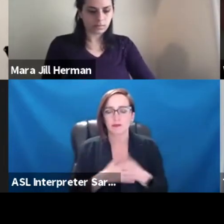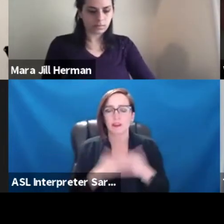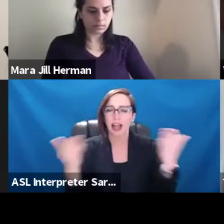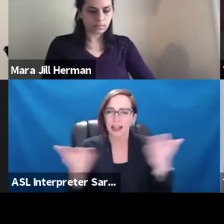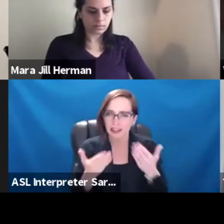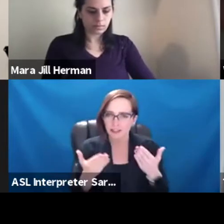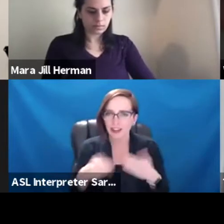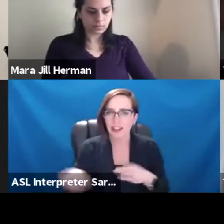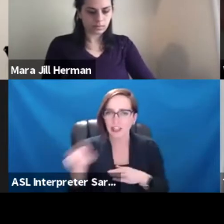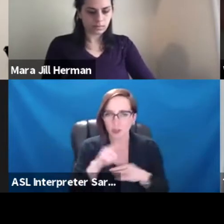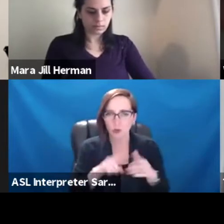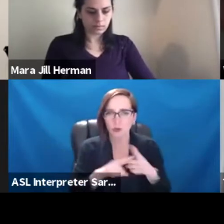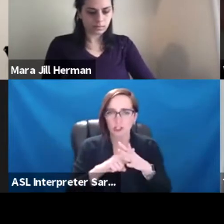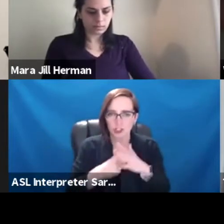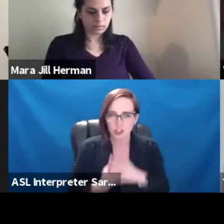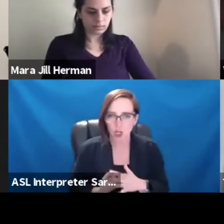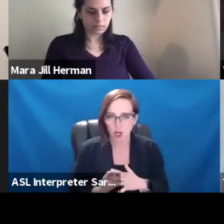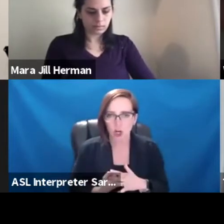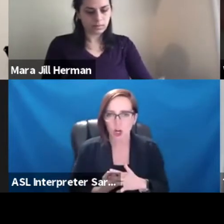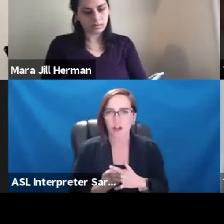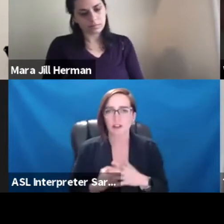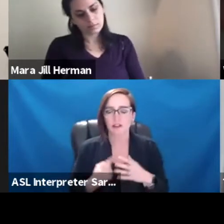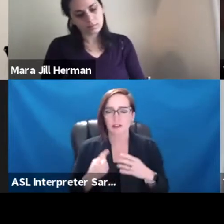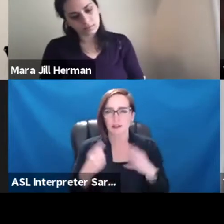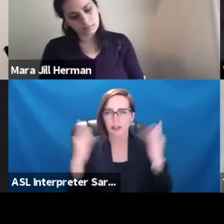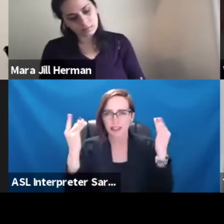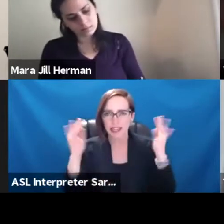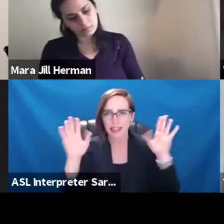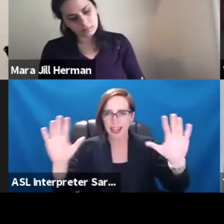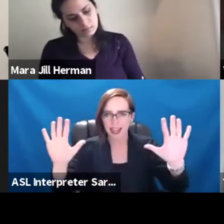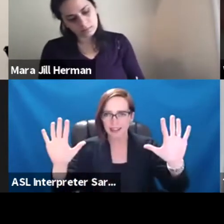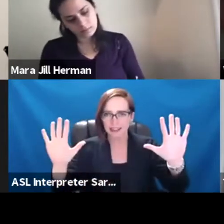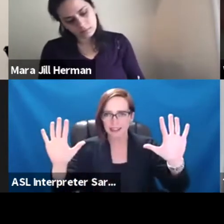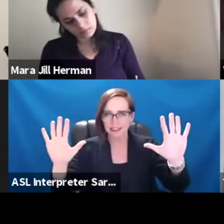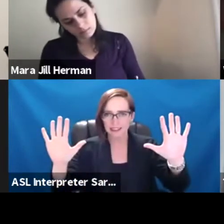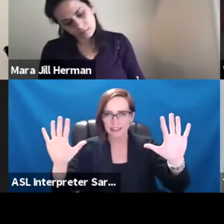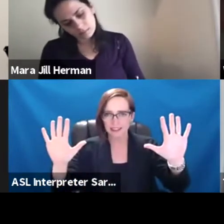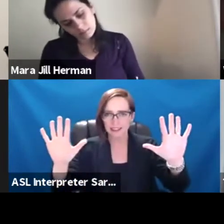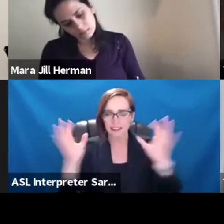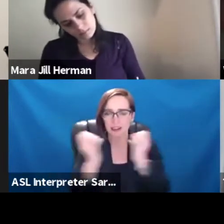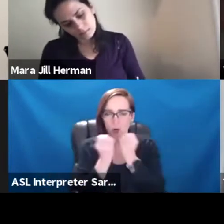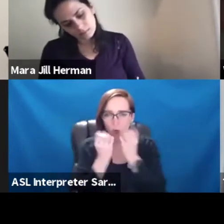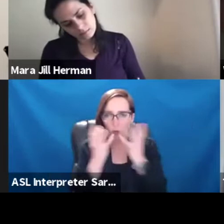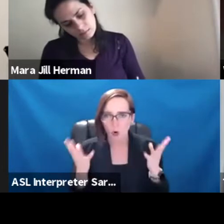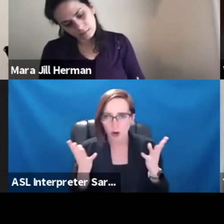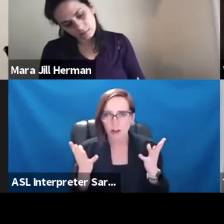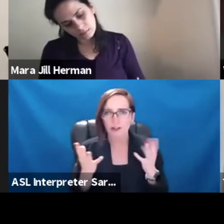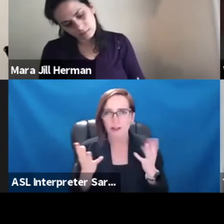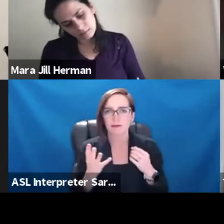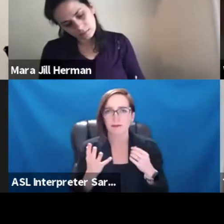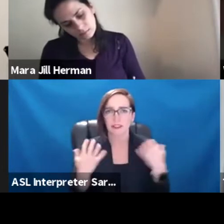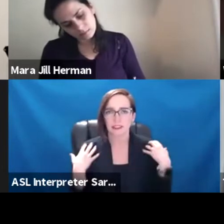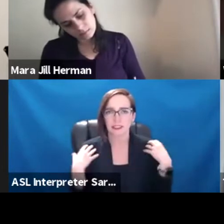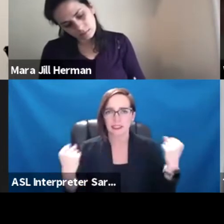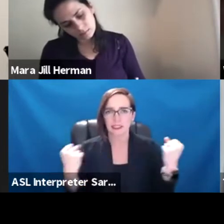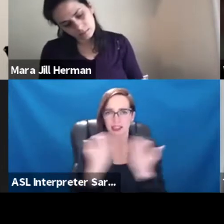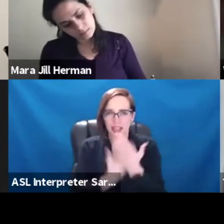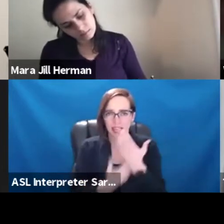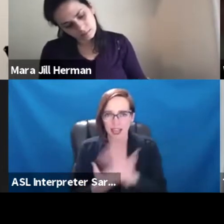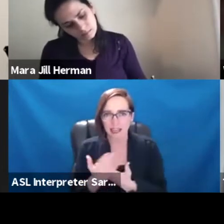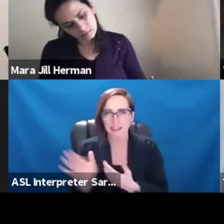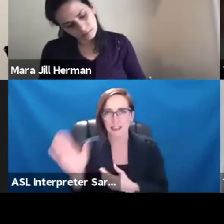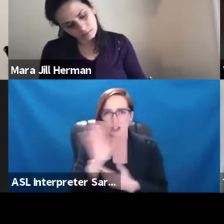to start to consider your hands, your warm, healing hands, and your body,